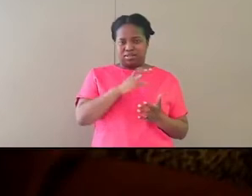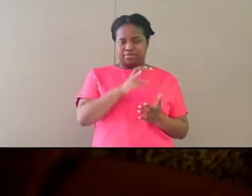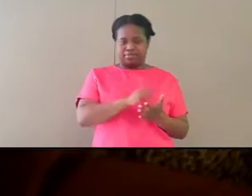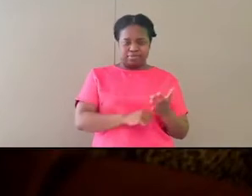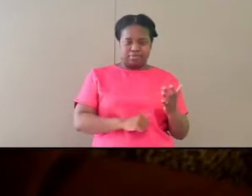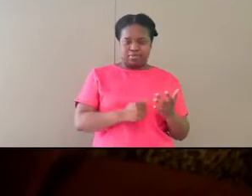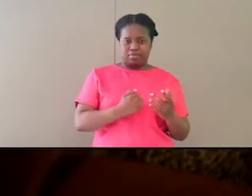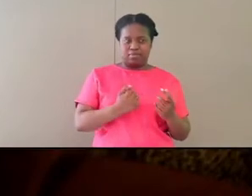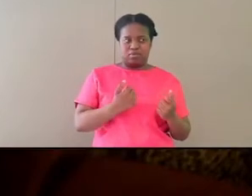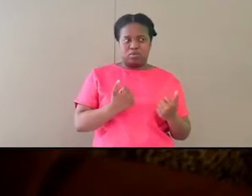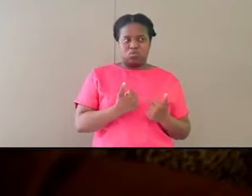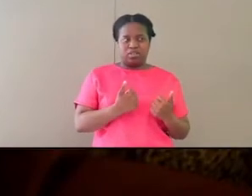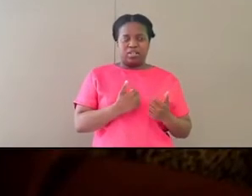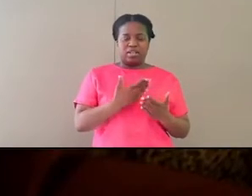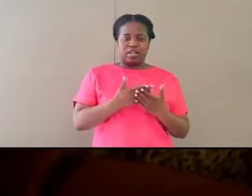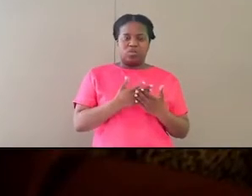incentivized? Thank you.